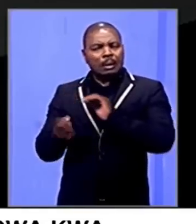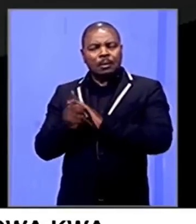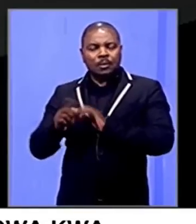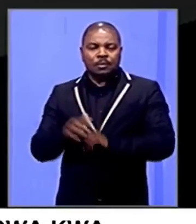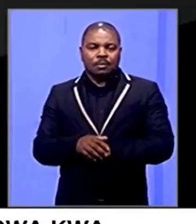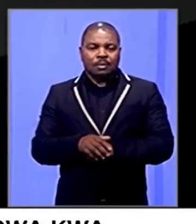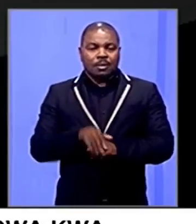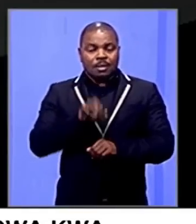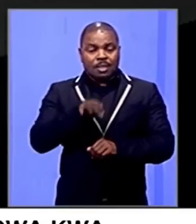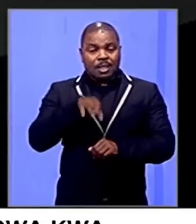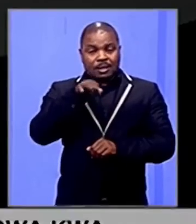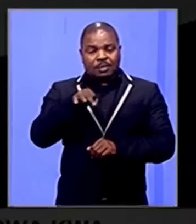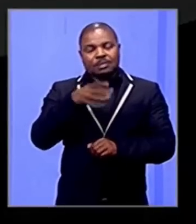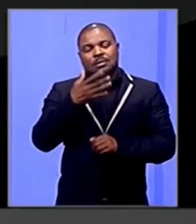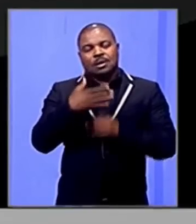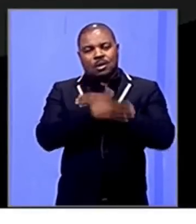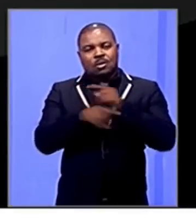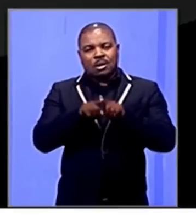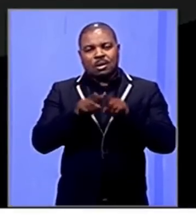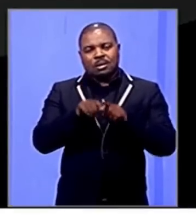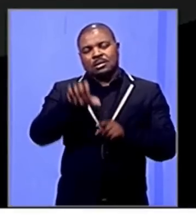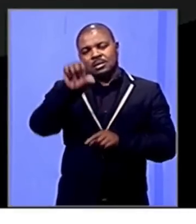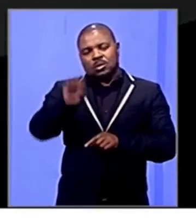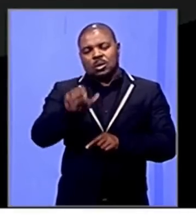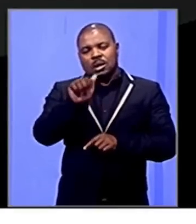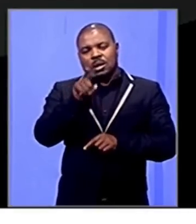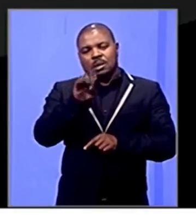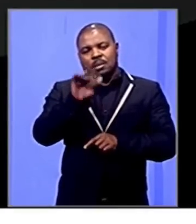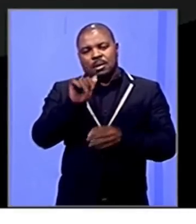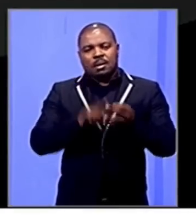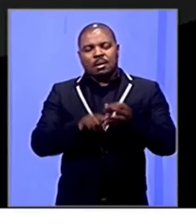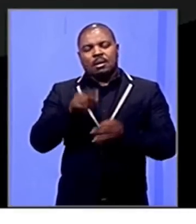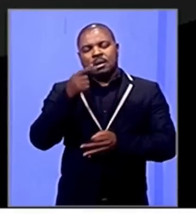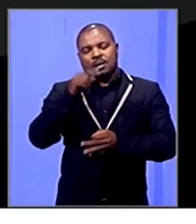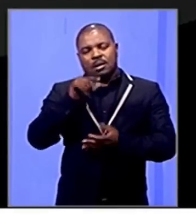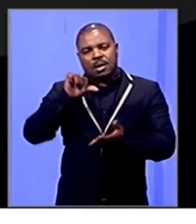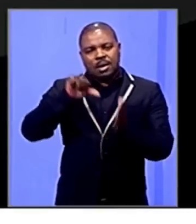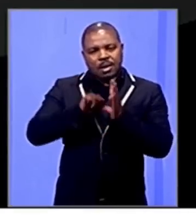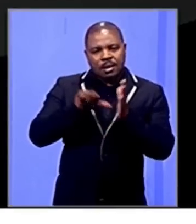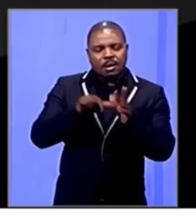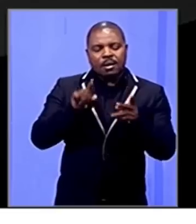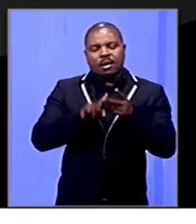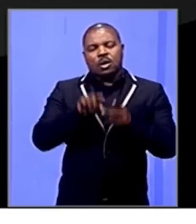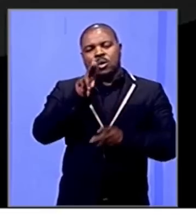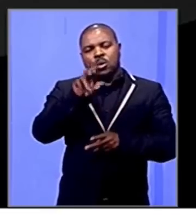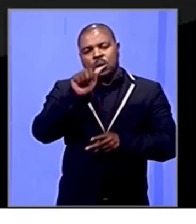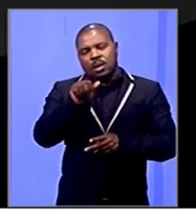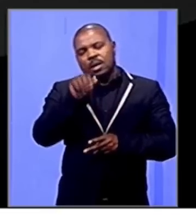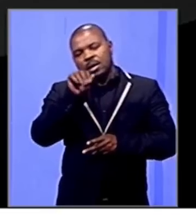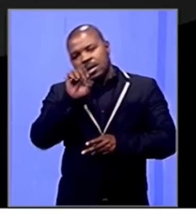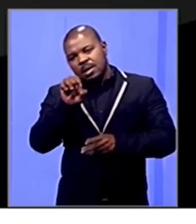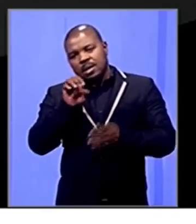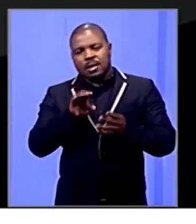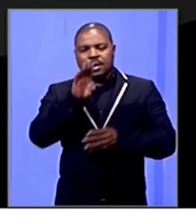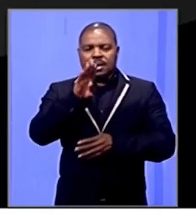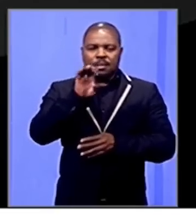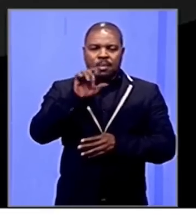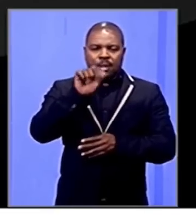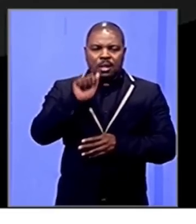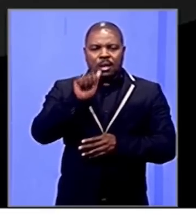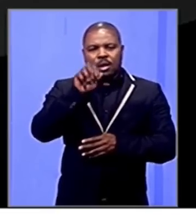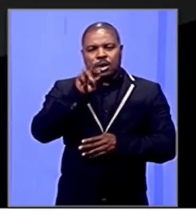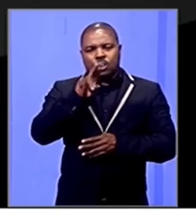13 countries such as Saudi Arabia, Iran, Belarus, and the UAE have now asked to join. These